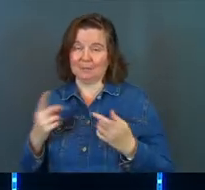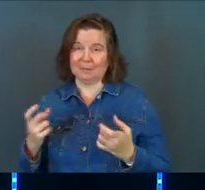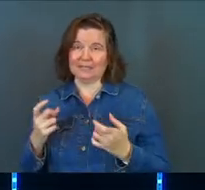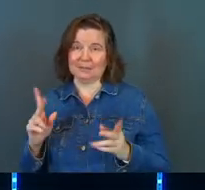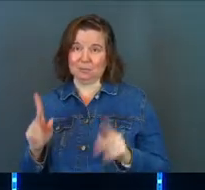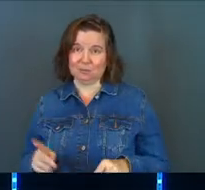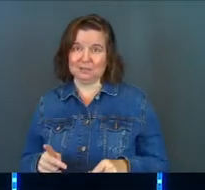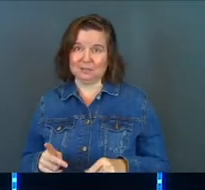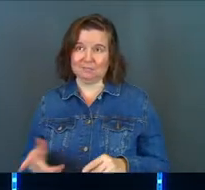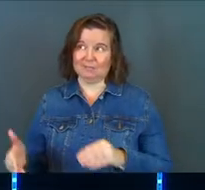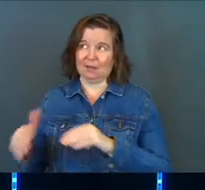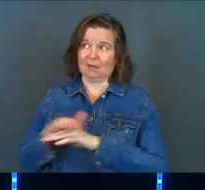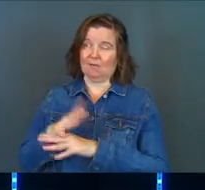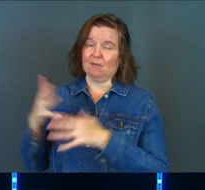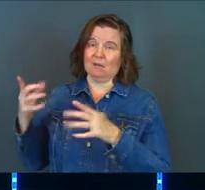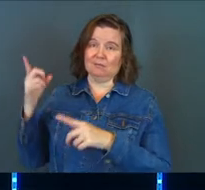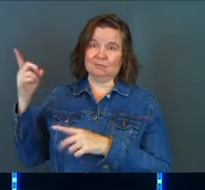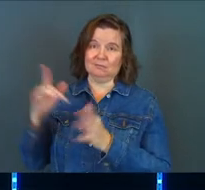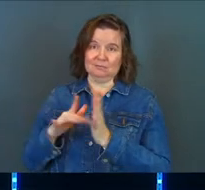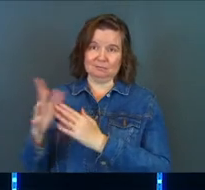person?